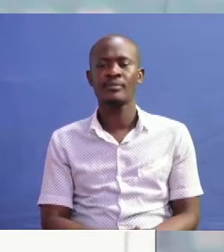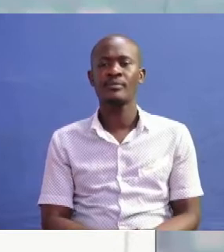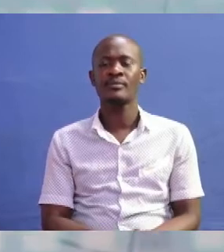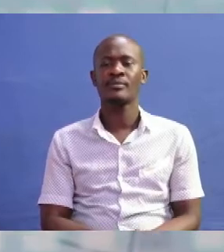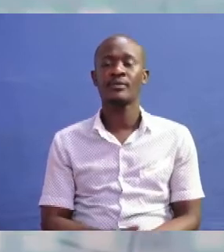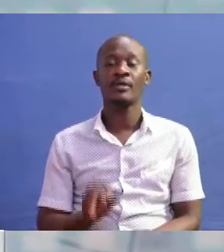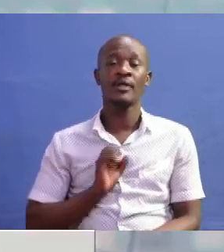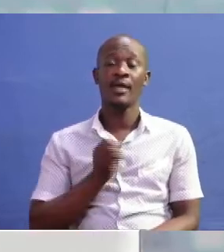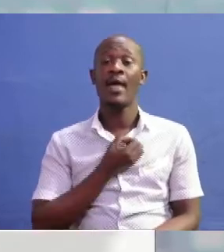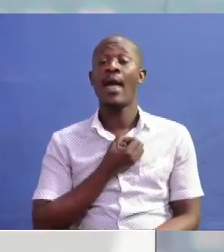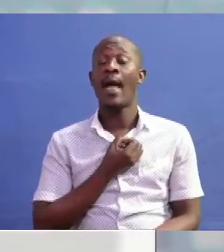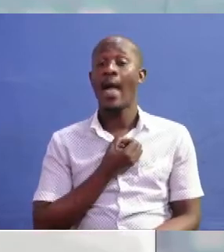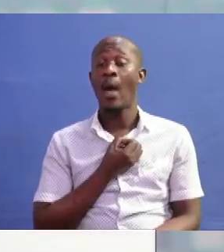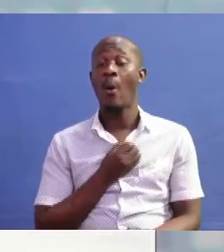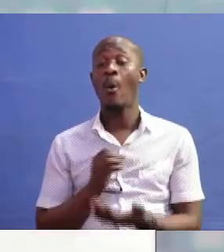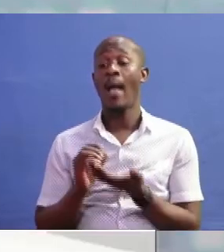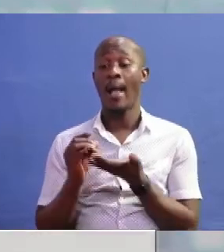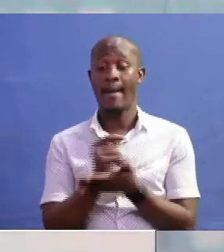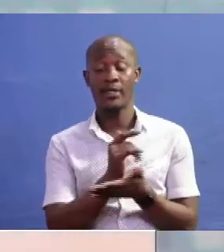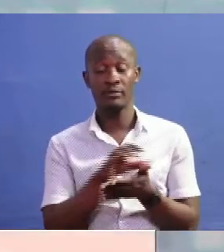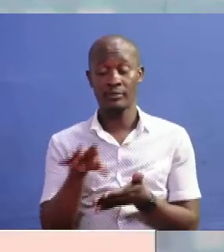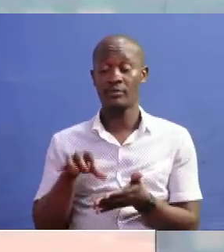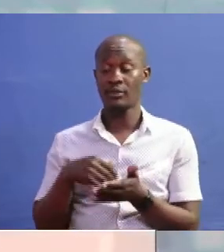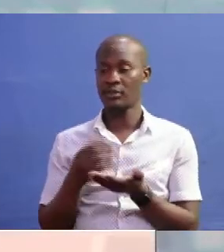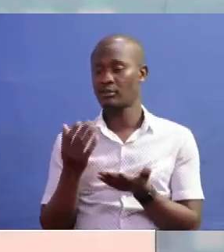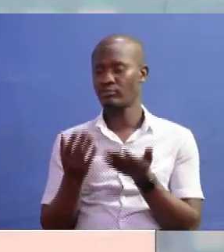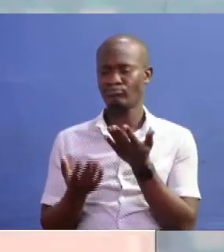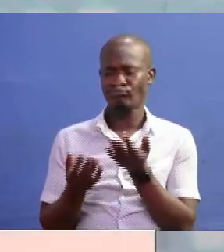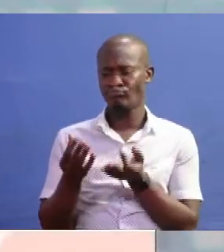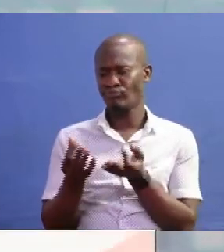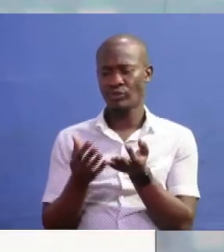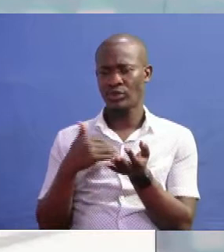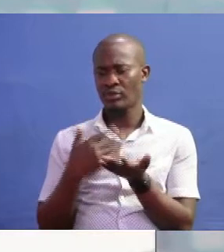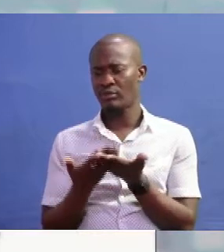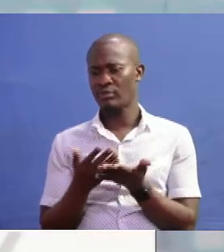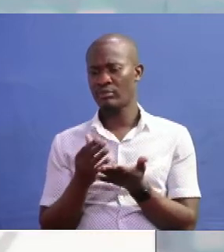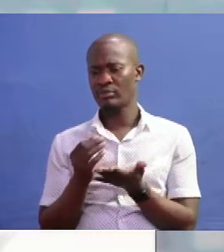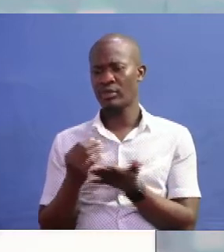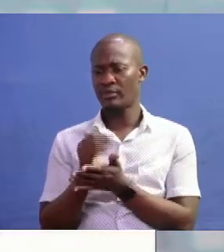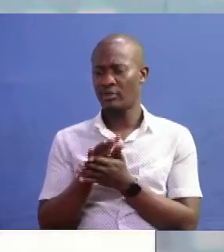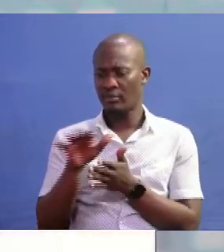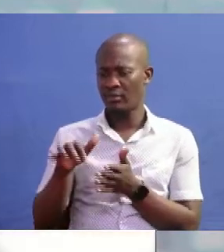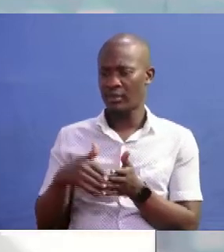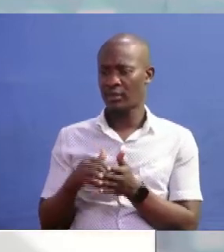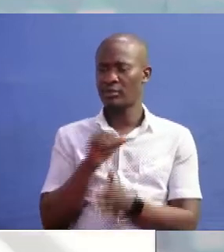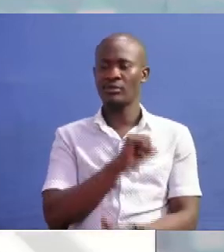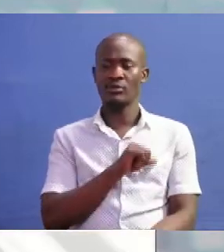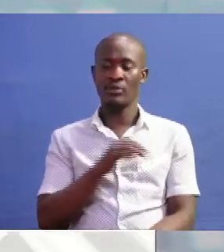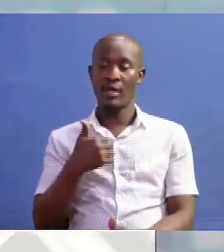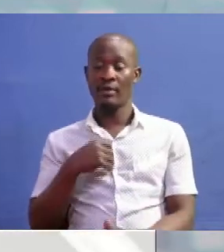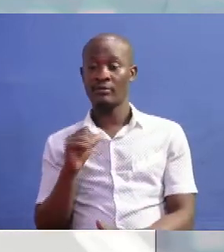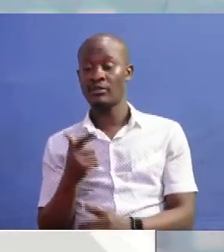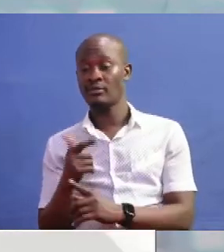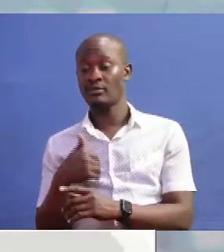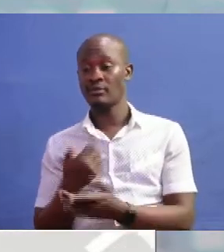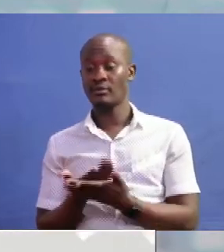Our capital market is regulated by Capital Markets Authority. We also have different other markets. We have the